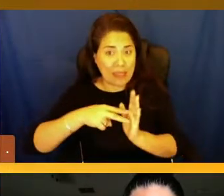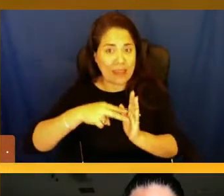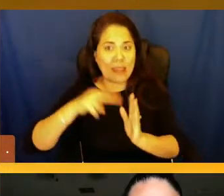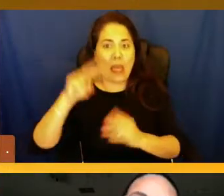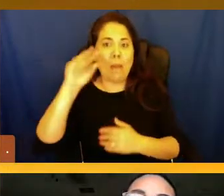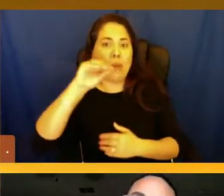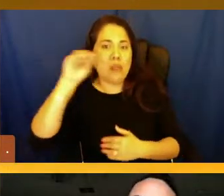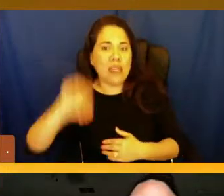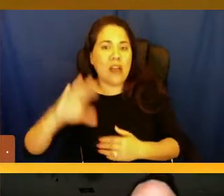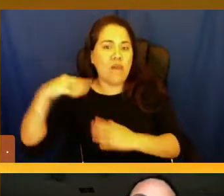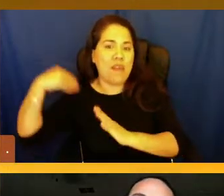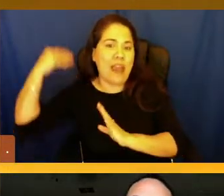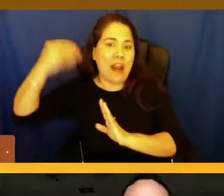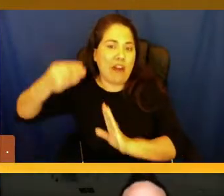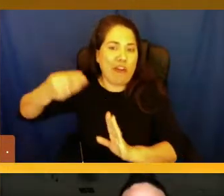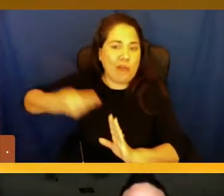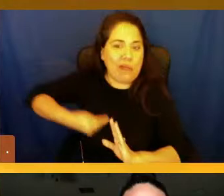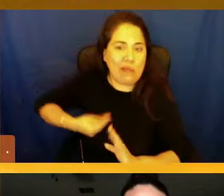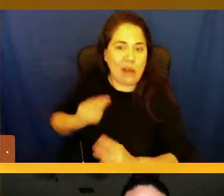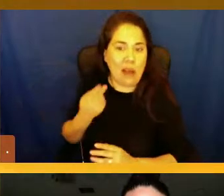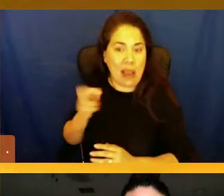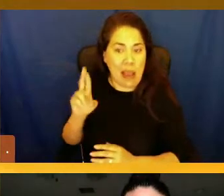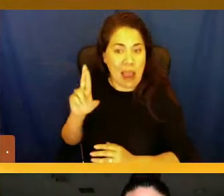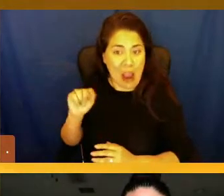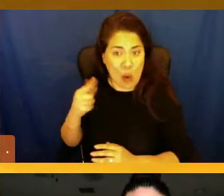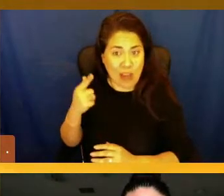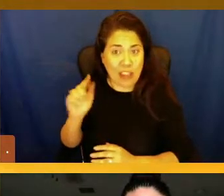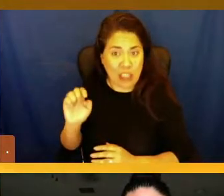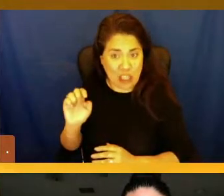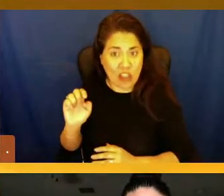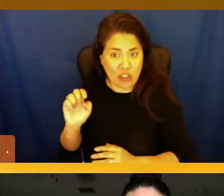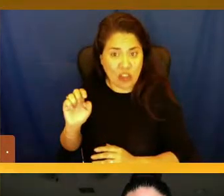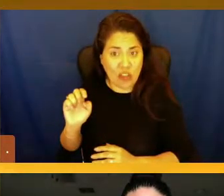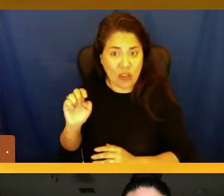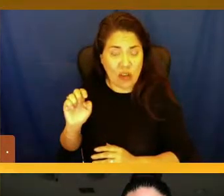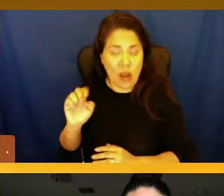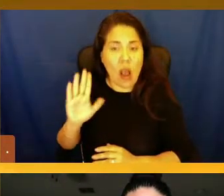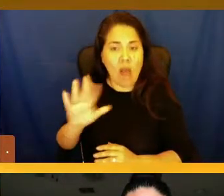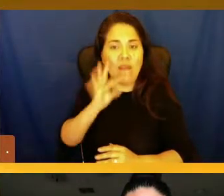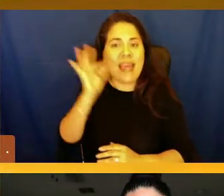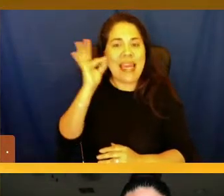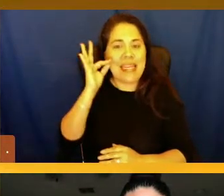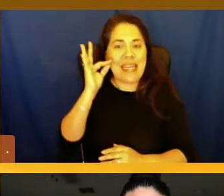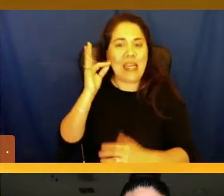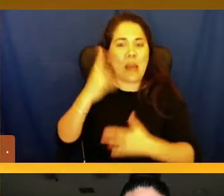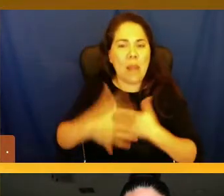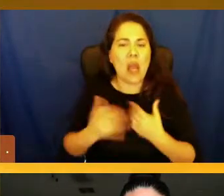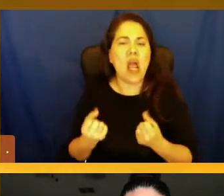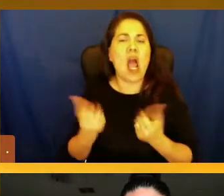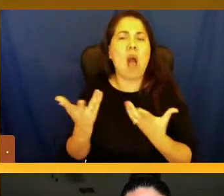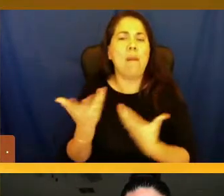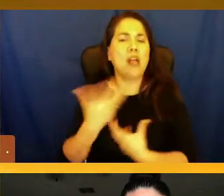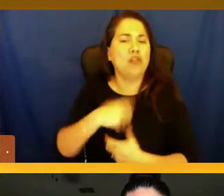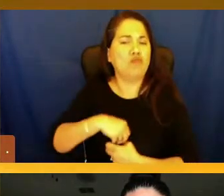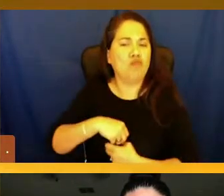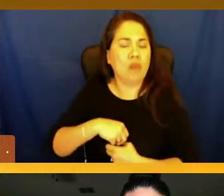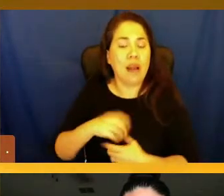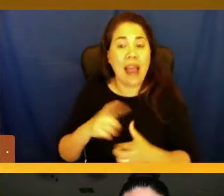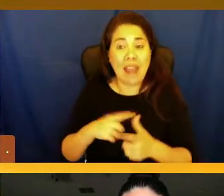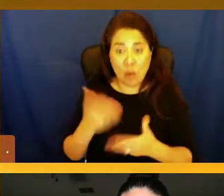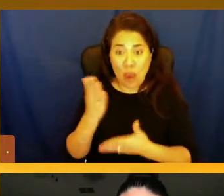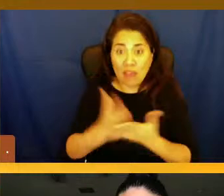the heritage is, right? The blood heritage of Indian blood. And of course, there's